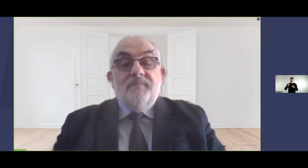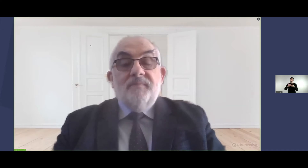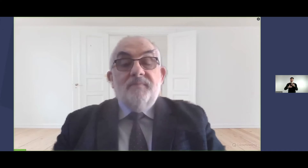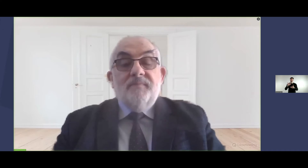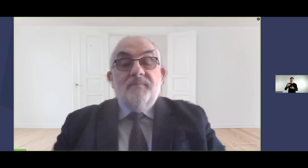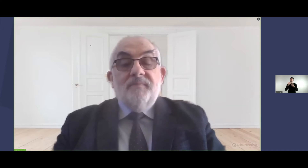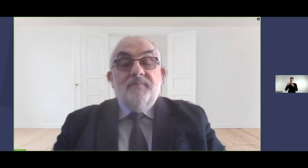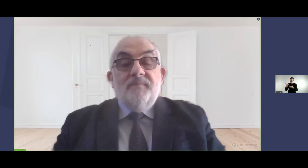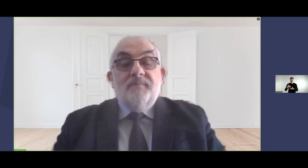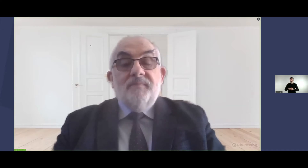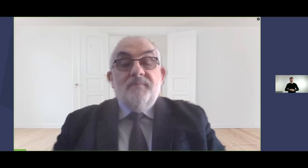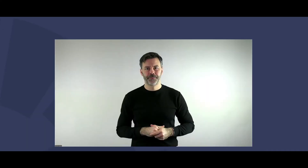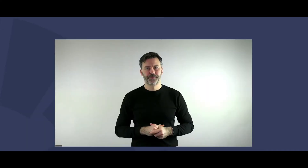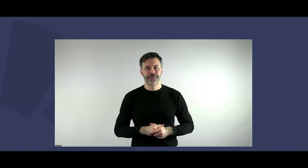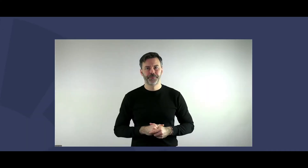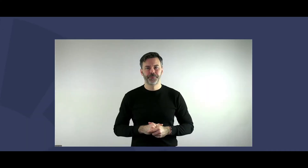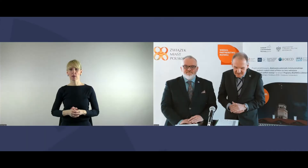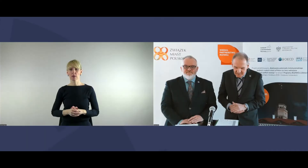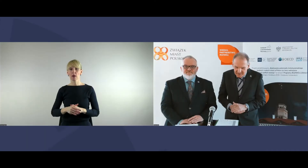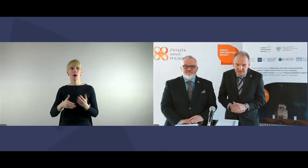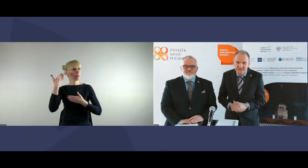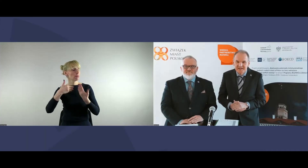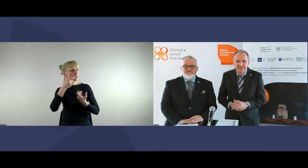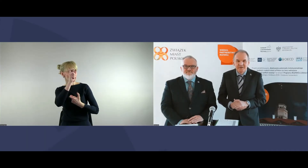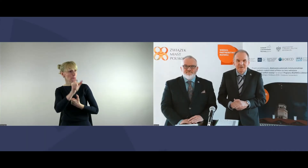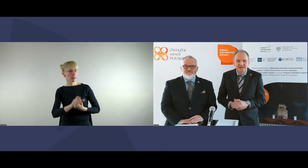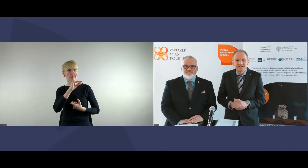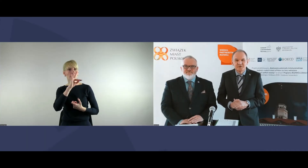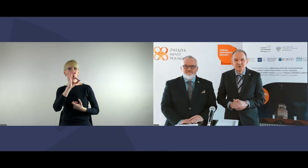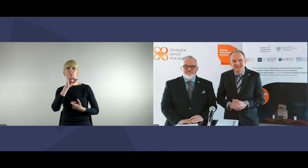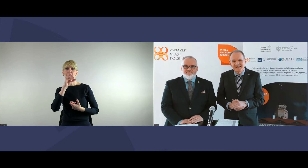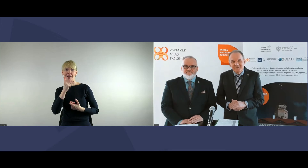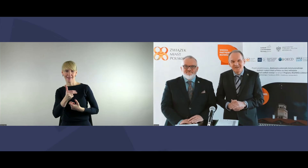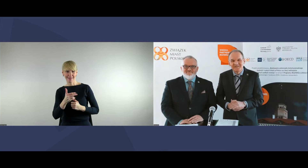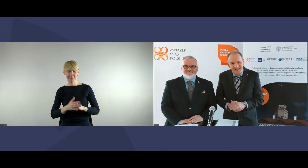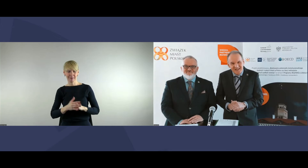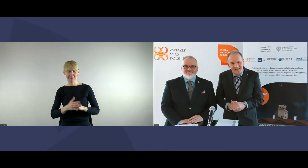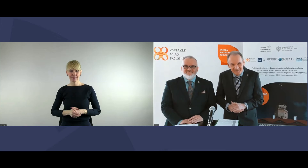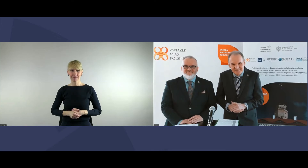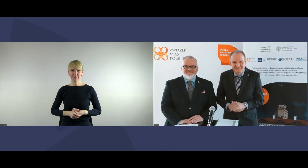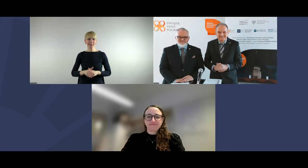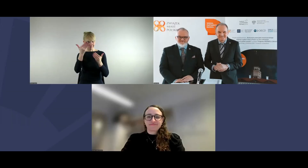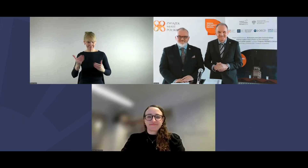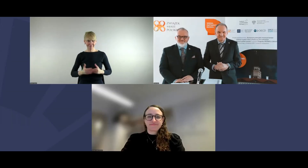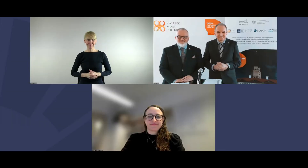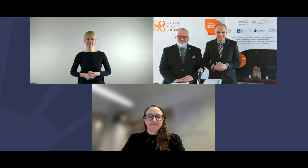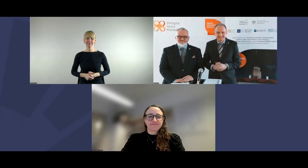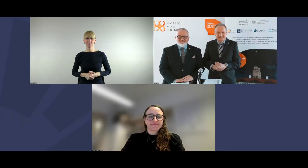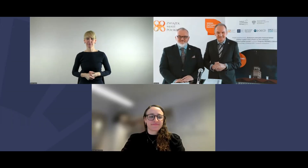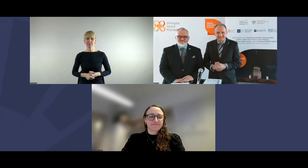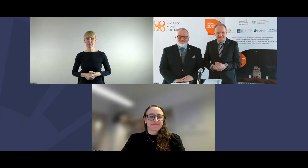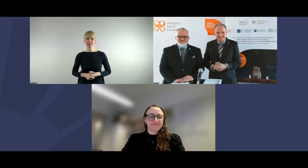for the activities that await us. Welcome to Norway, and I think that Ms. Huseby is with us.